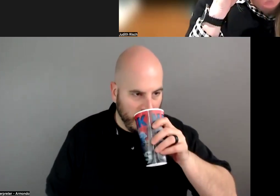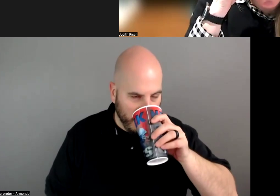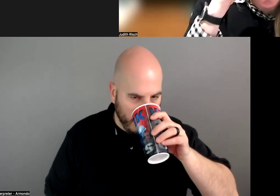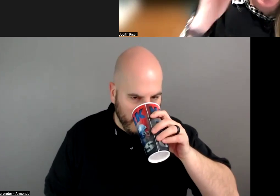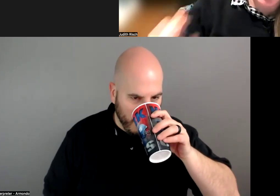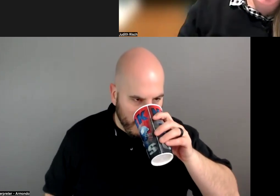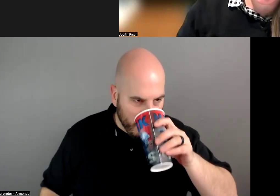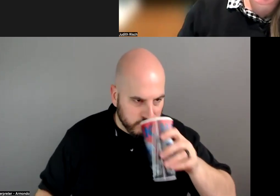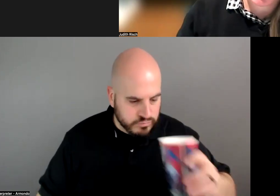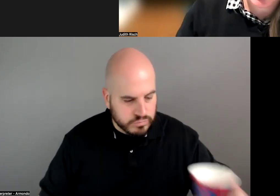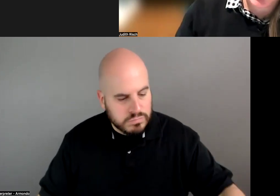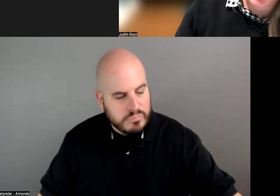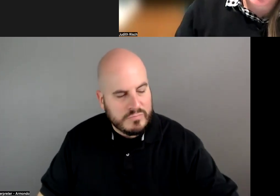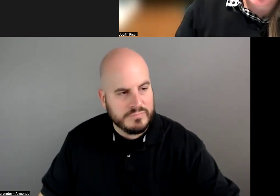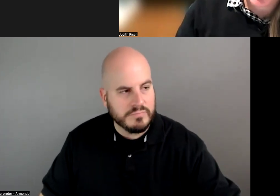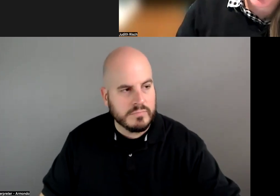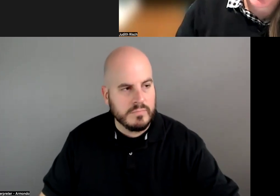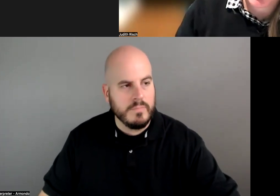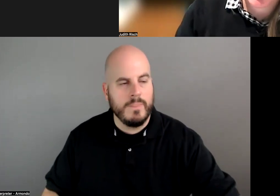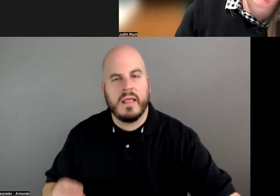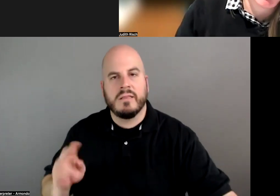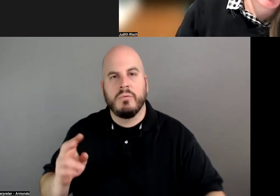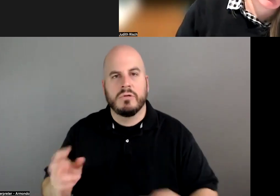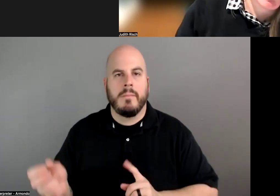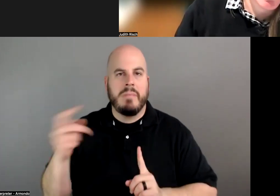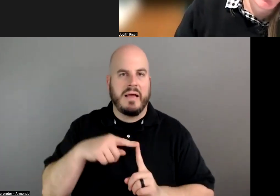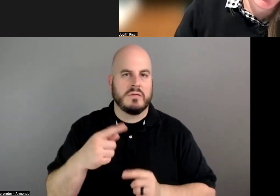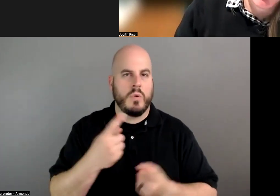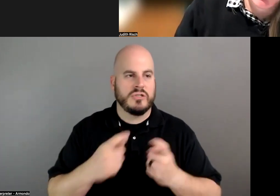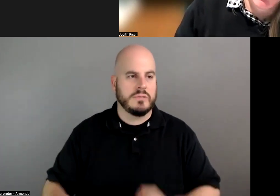And then we'll jump back to questions.